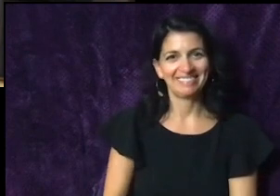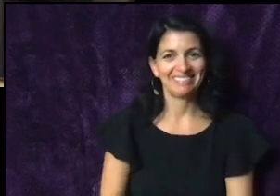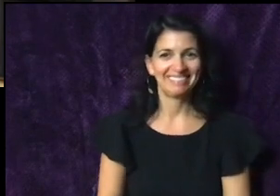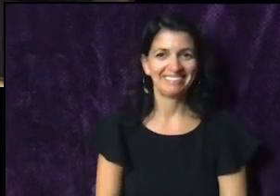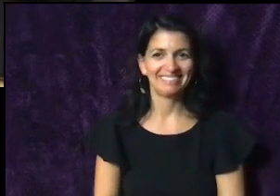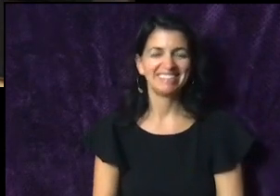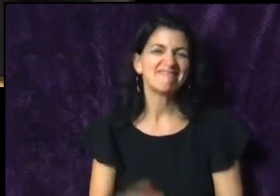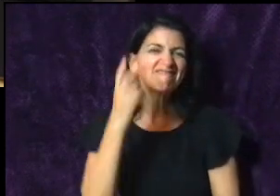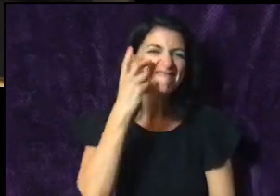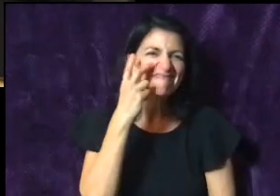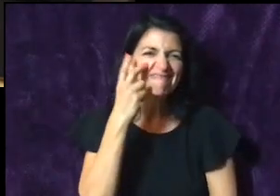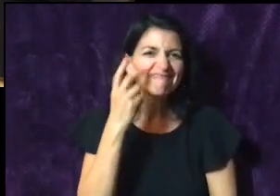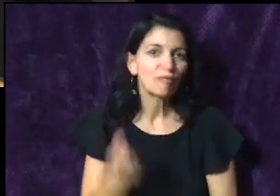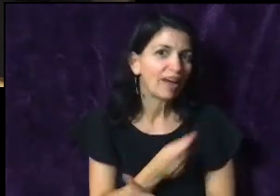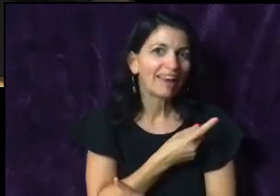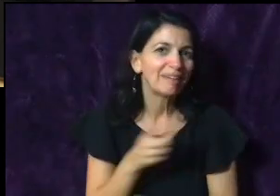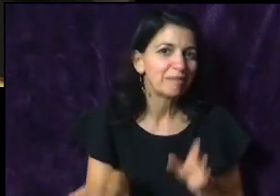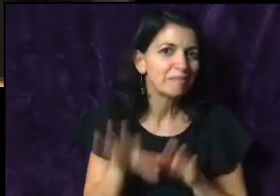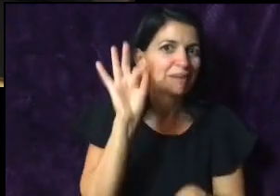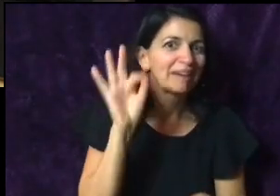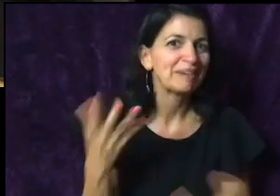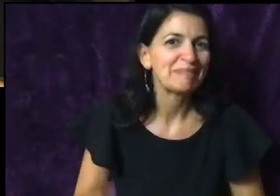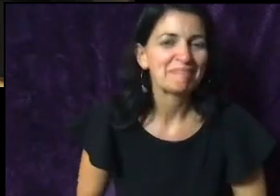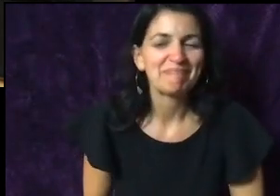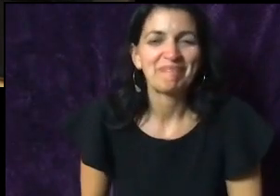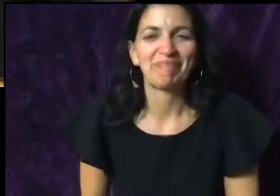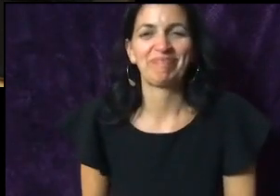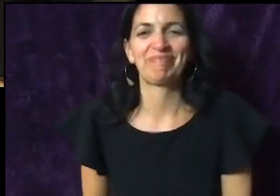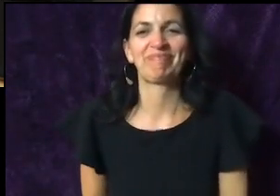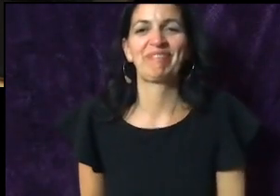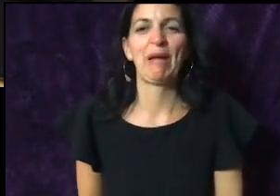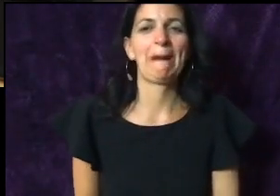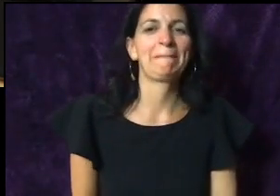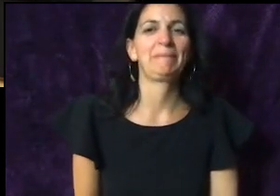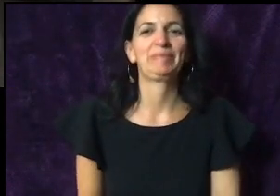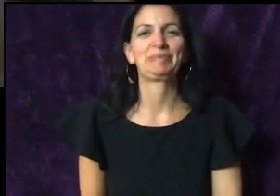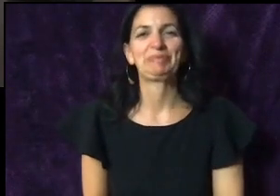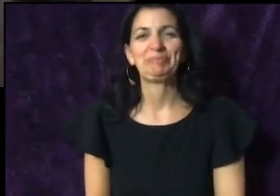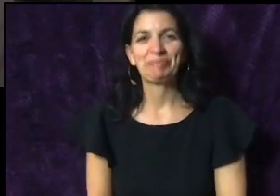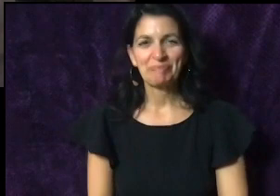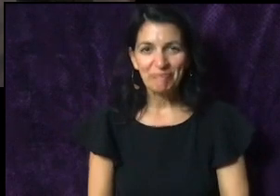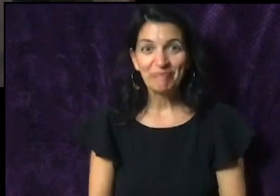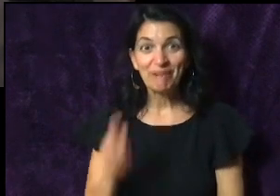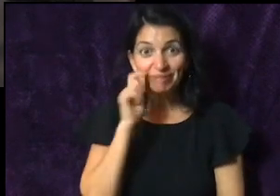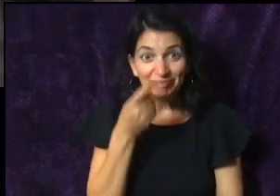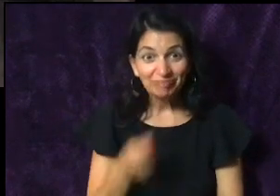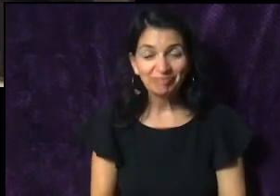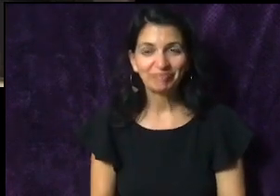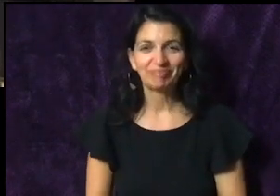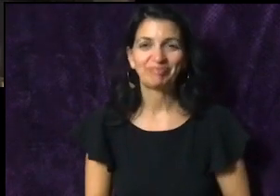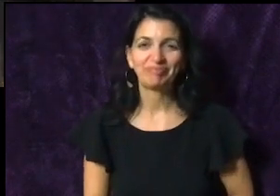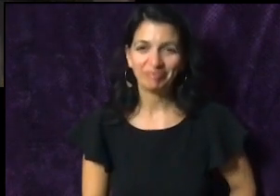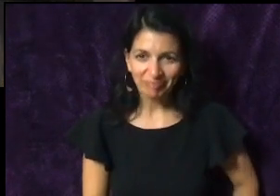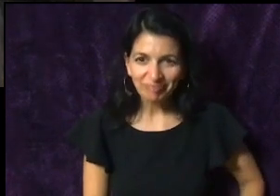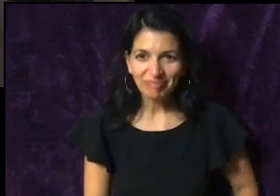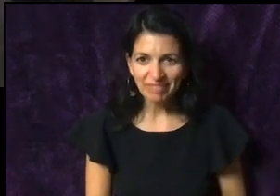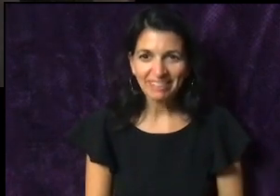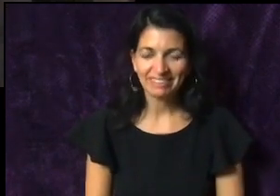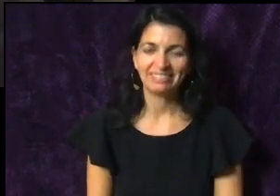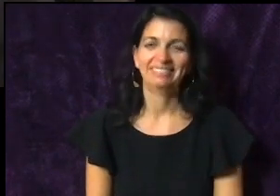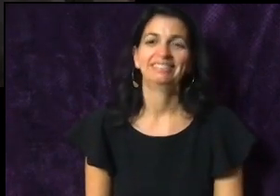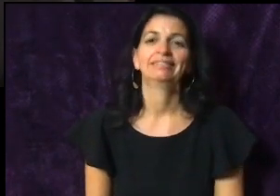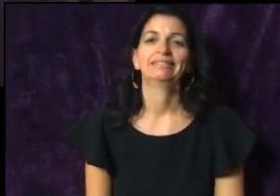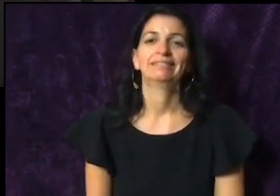see. How about right in the middle here? Ooh, cool.